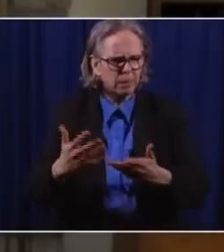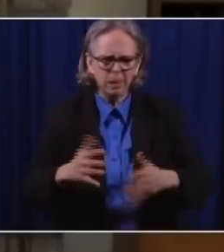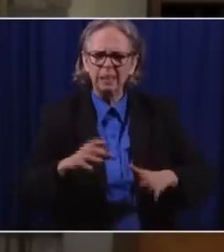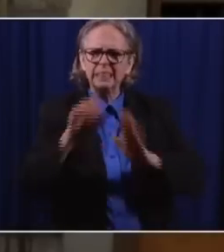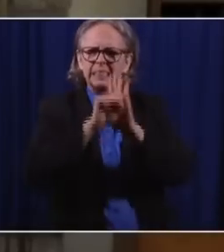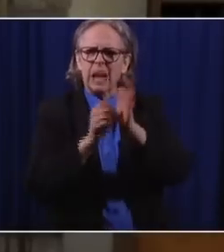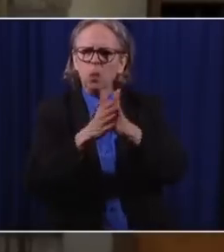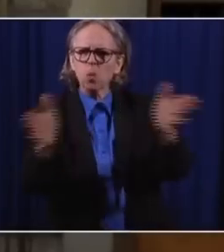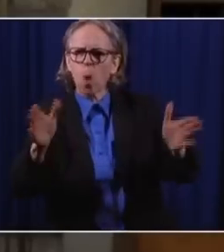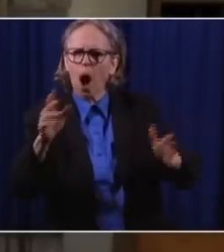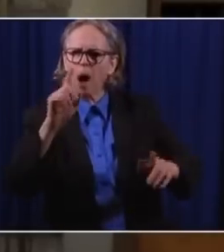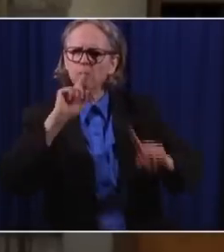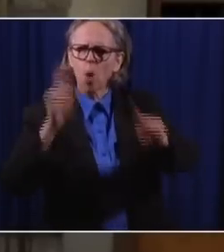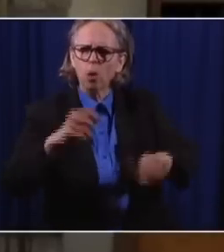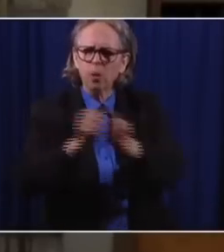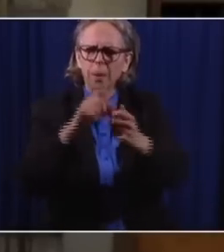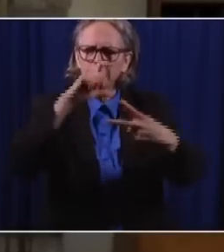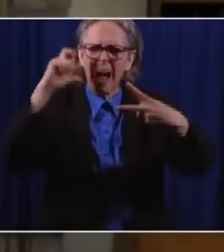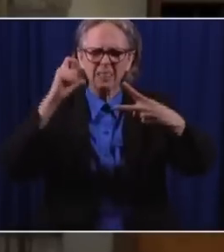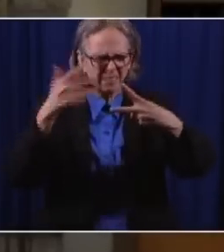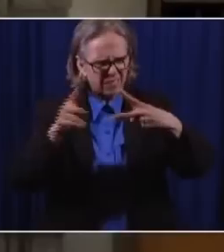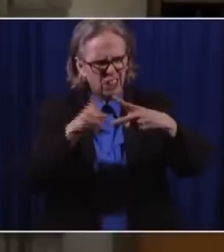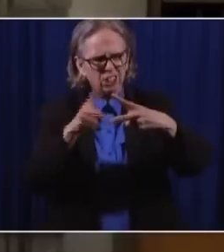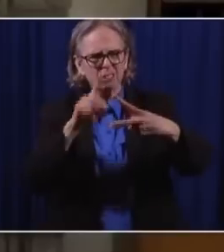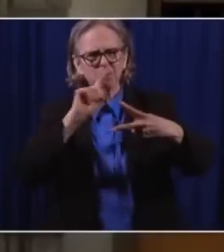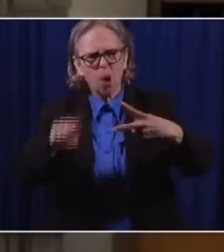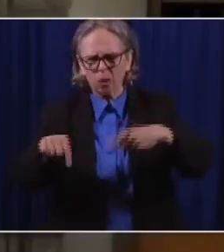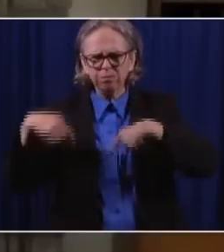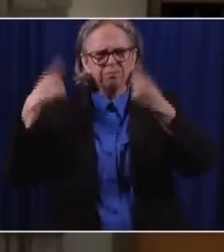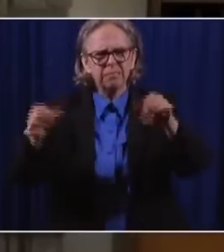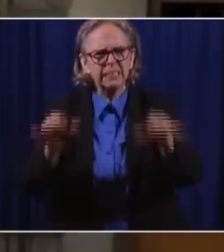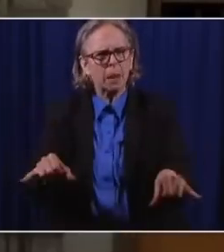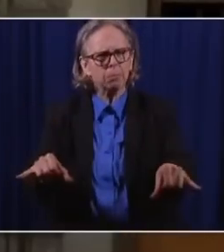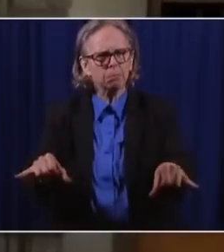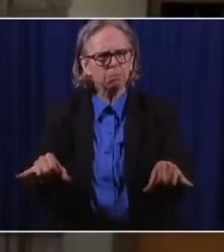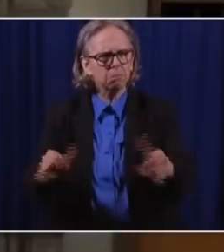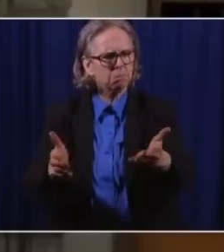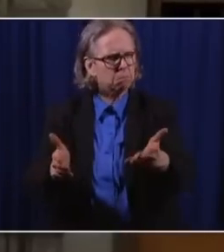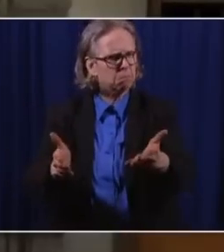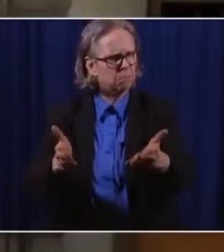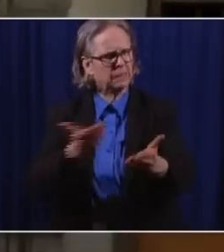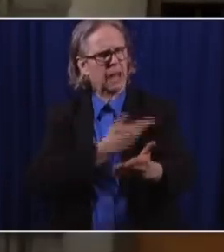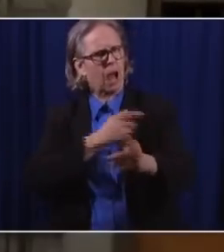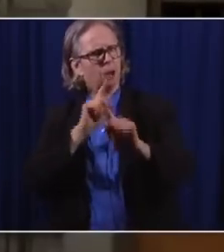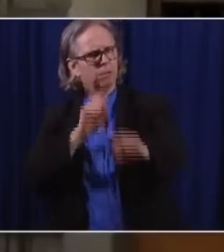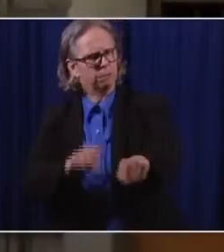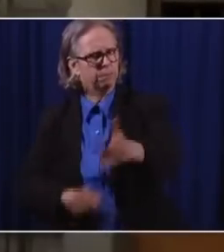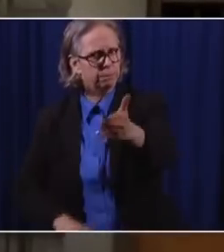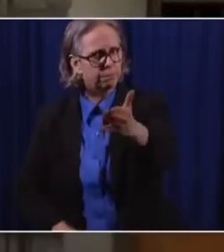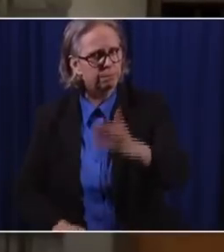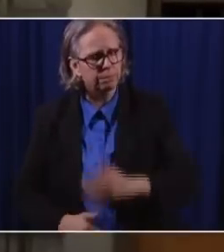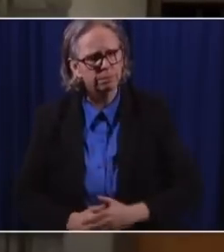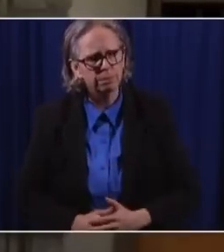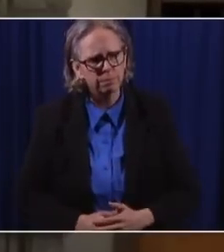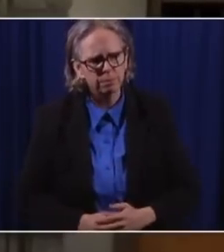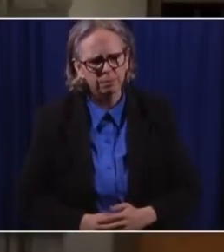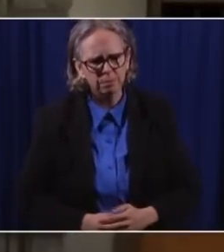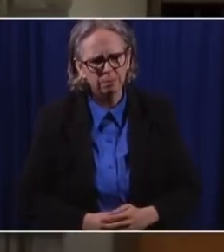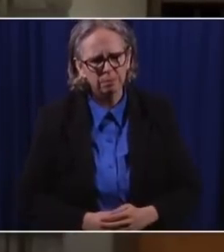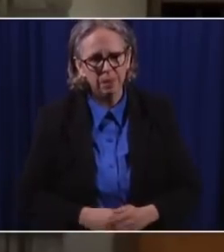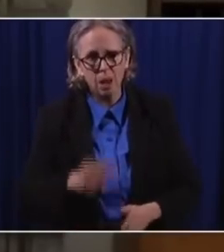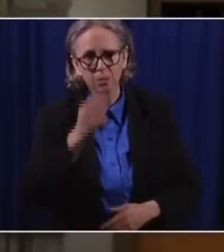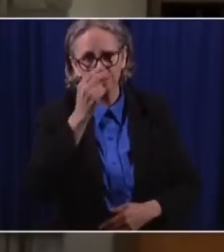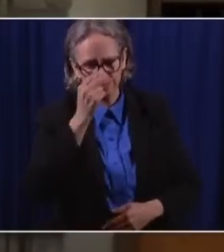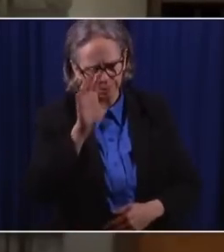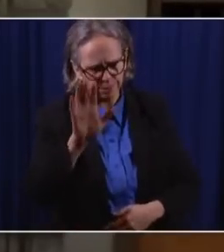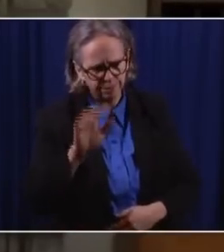that have been in place and remain in place. Look, we're constantly